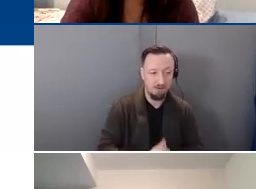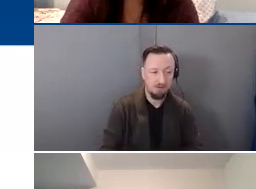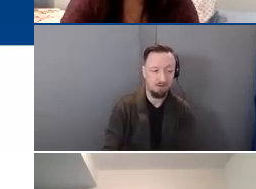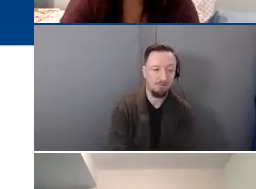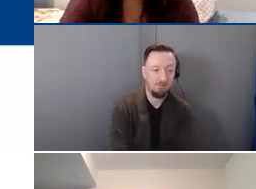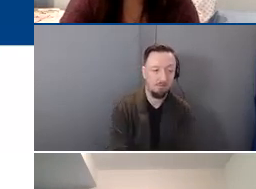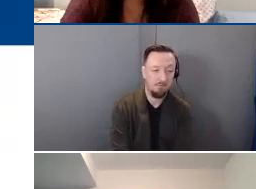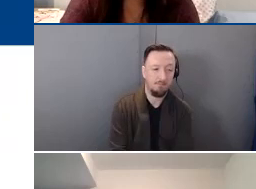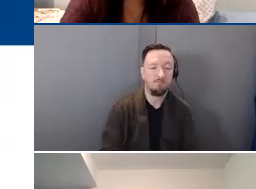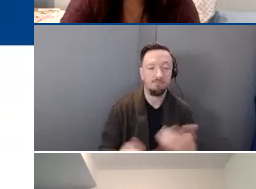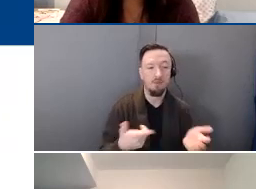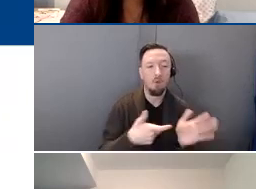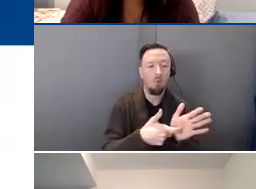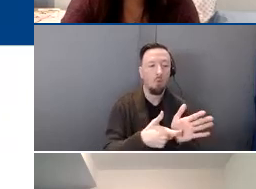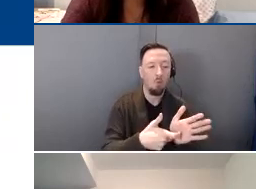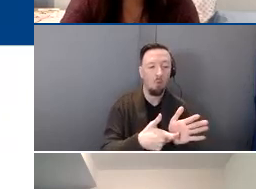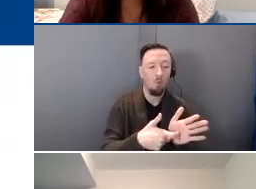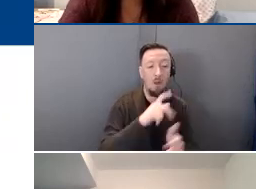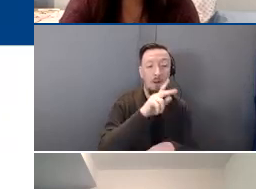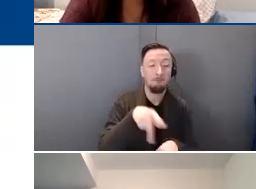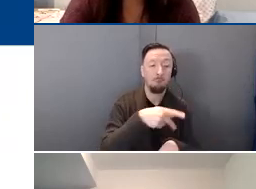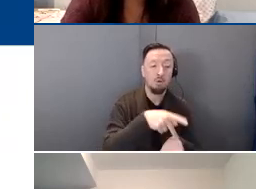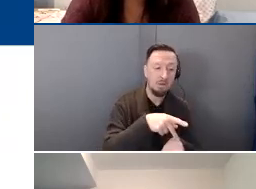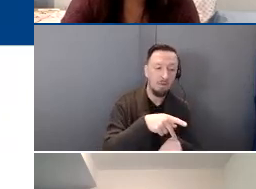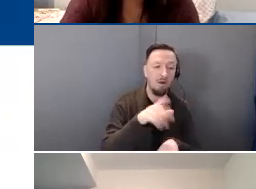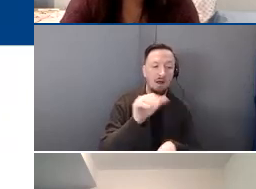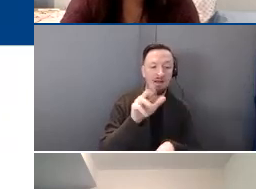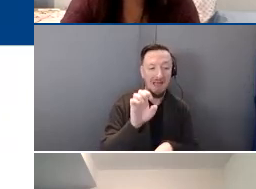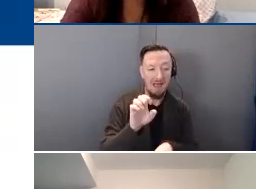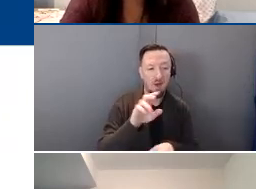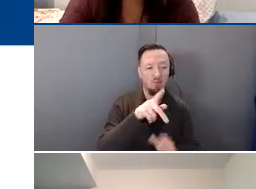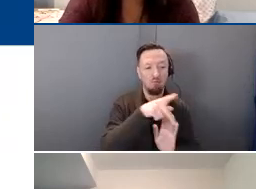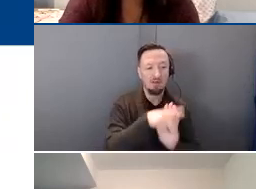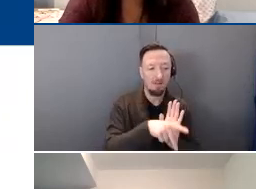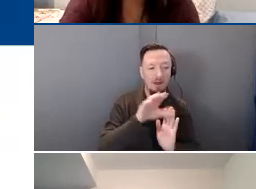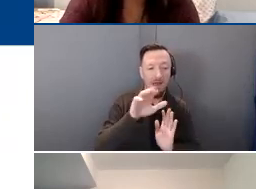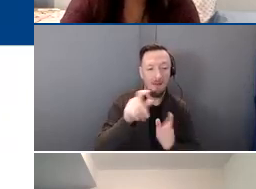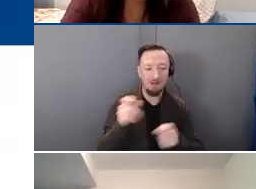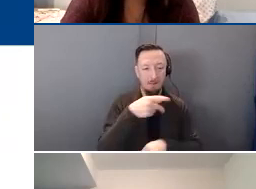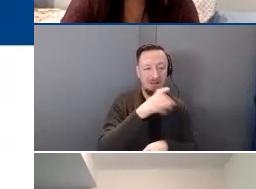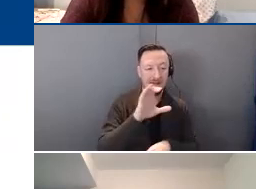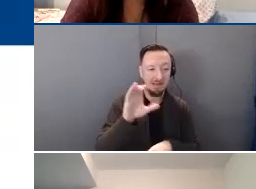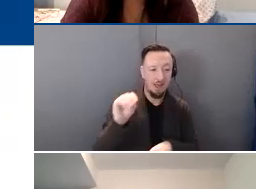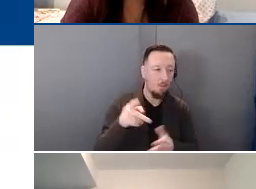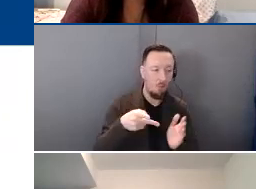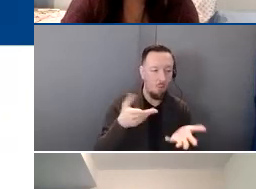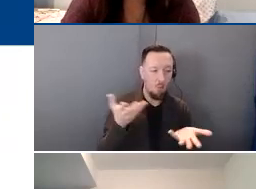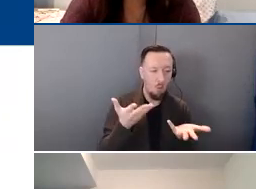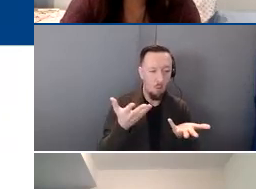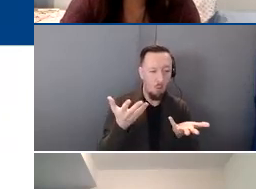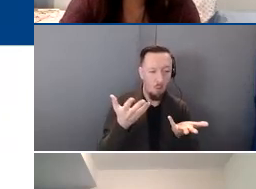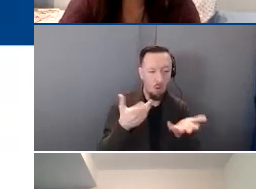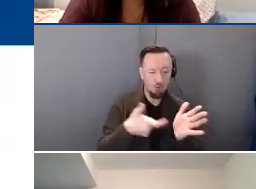So what are the required elements for principal care management? So here's kind of where these new codes kind